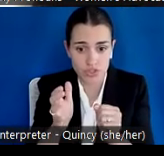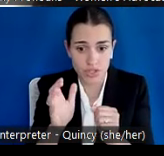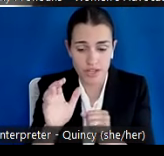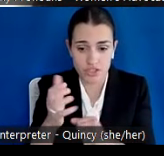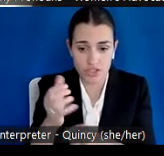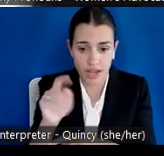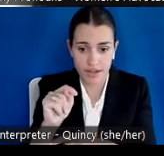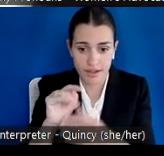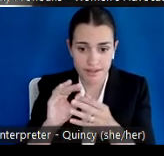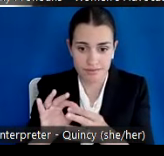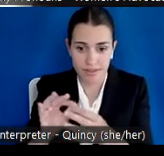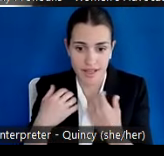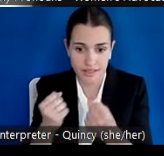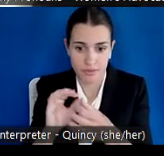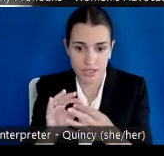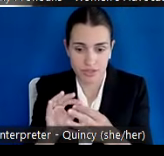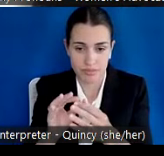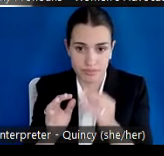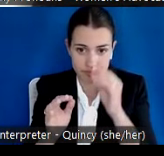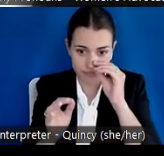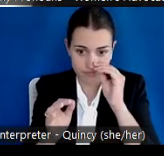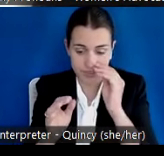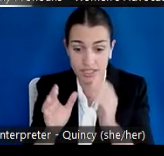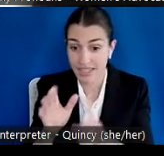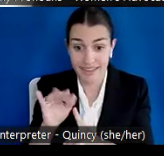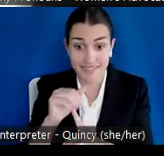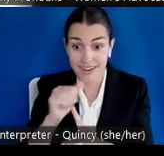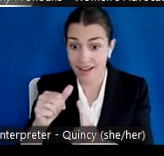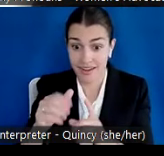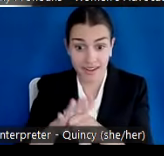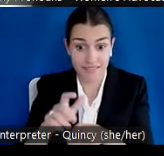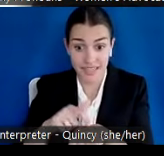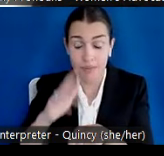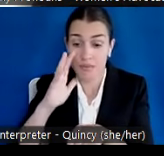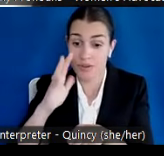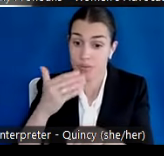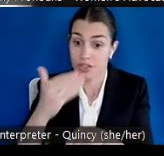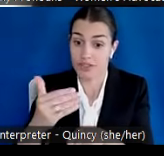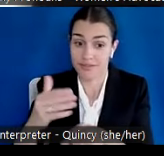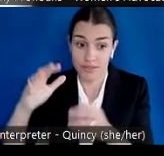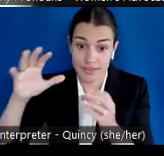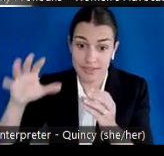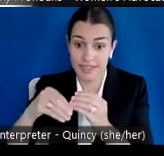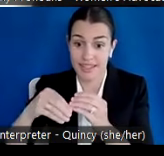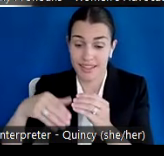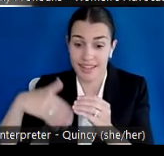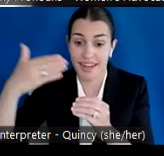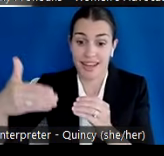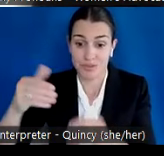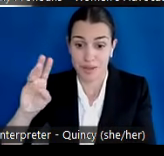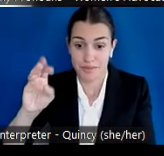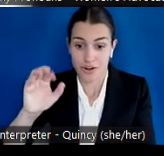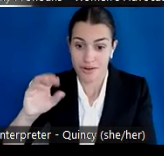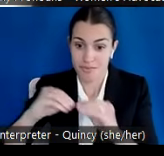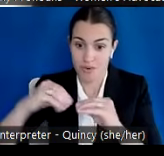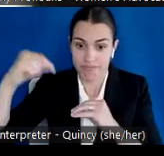And if not, that would be a really excellent webinar topic for more in-depth conversation at a later date.